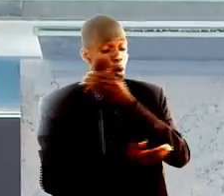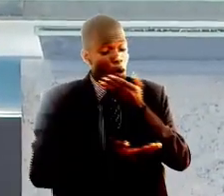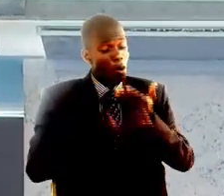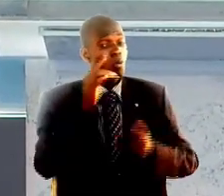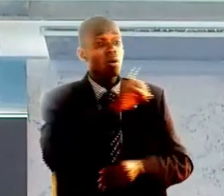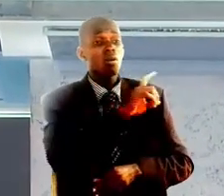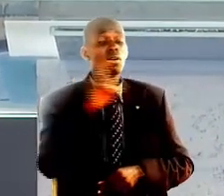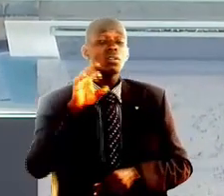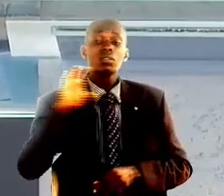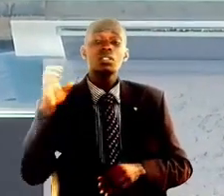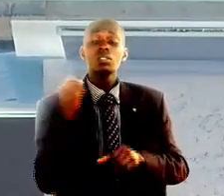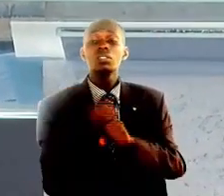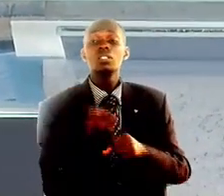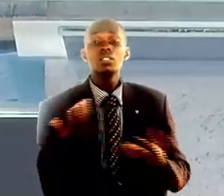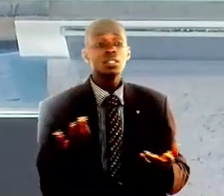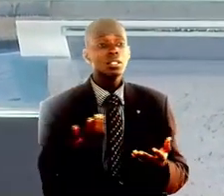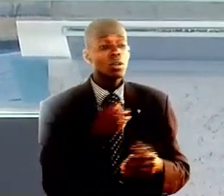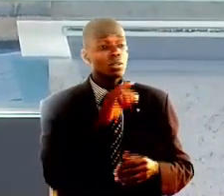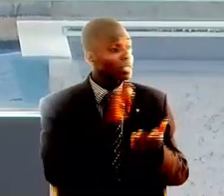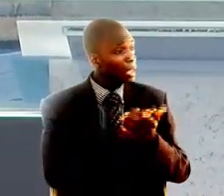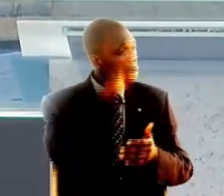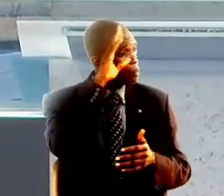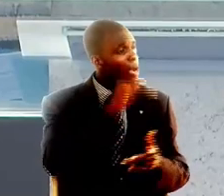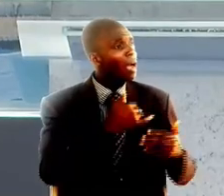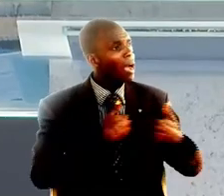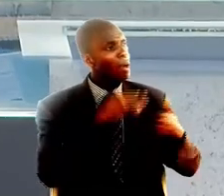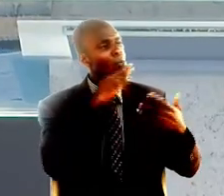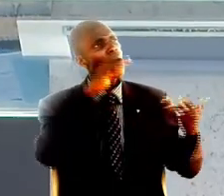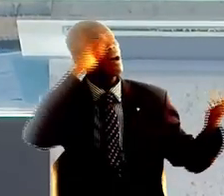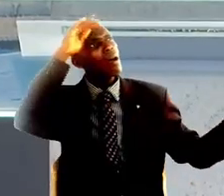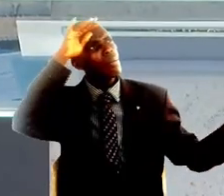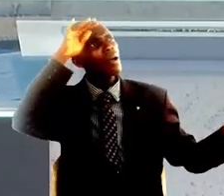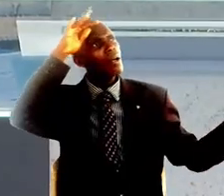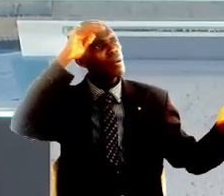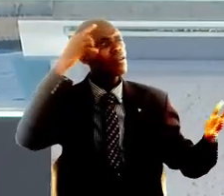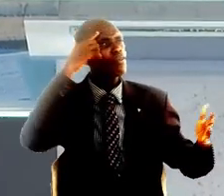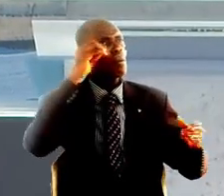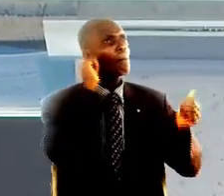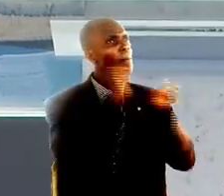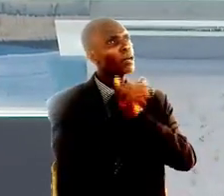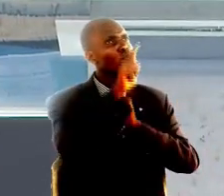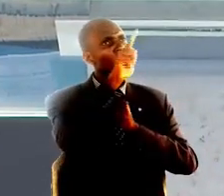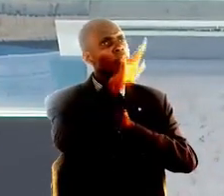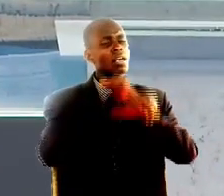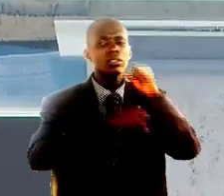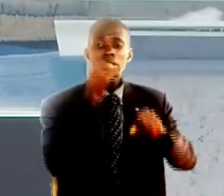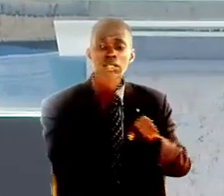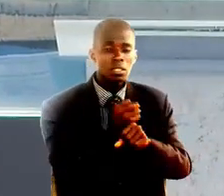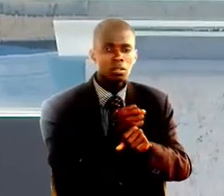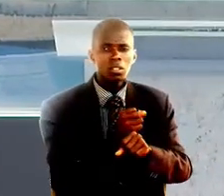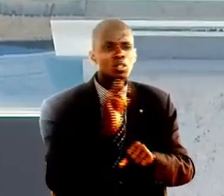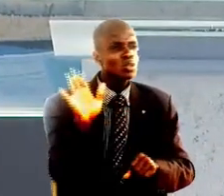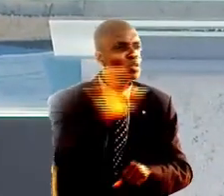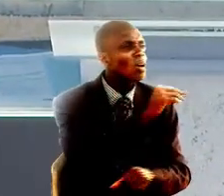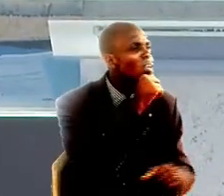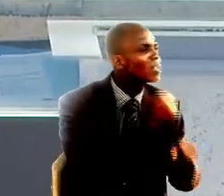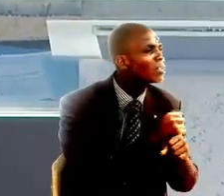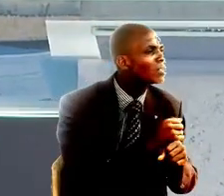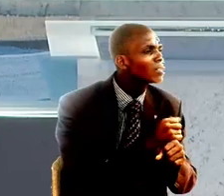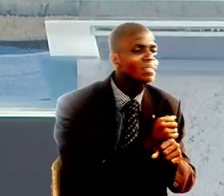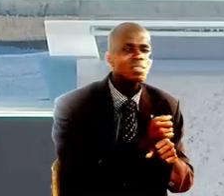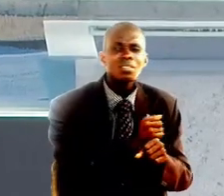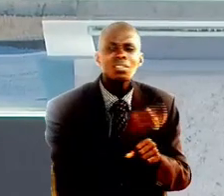he had been expecting to for 25 years came. Whatever your age, let's start again. What we